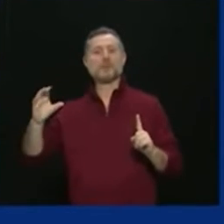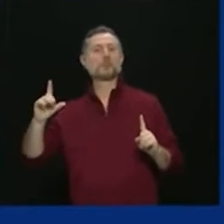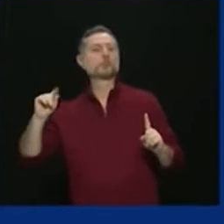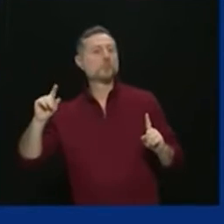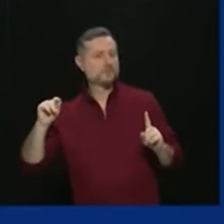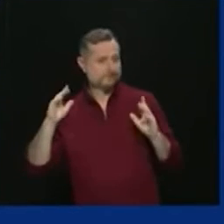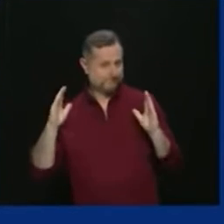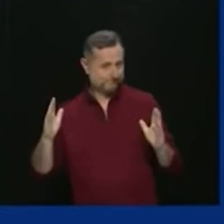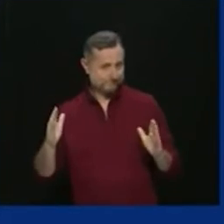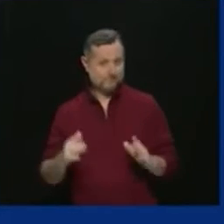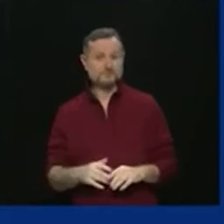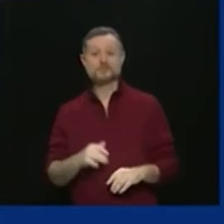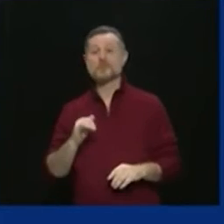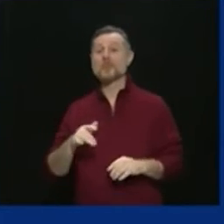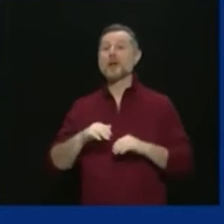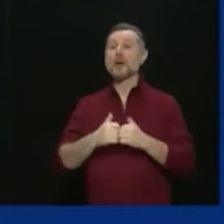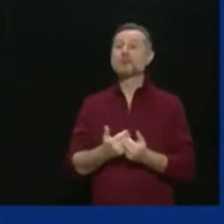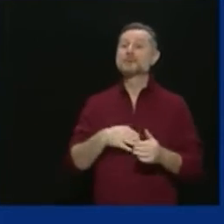at